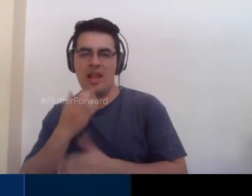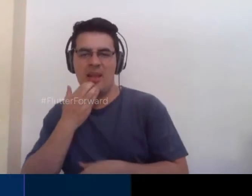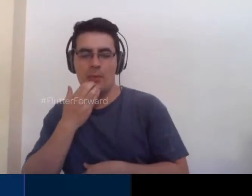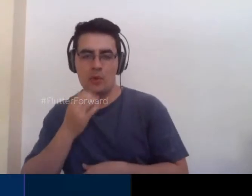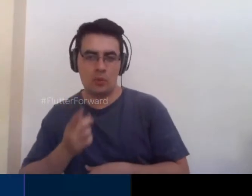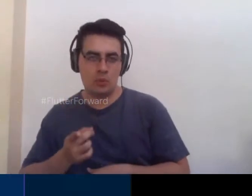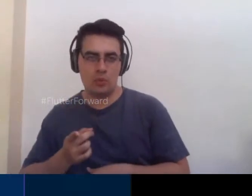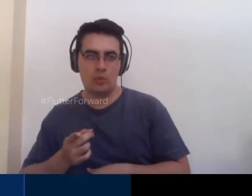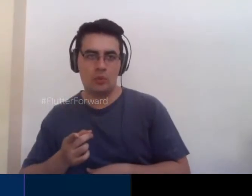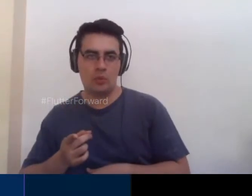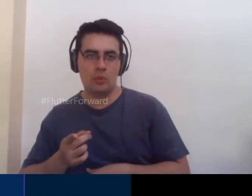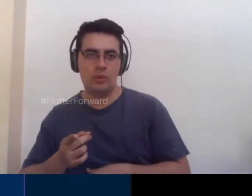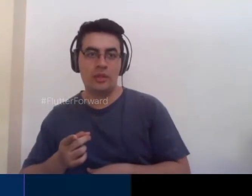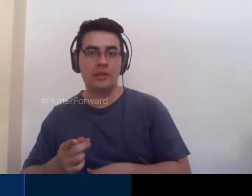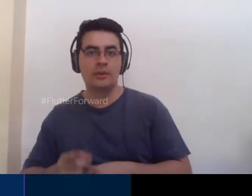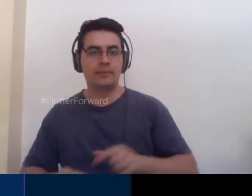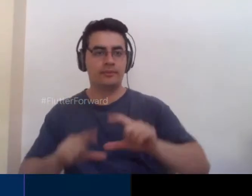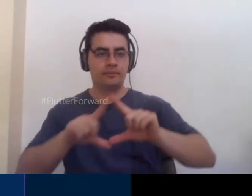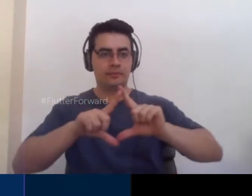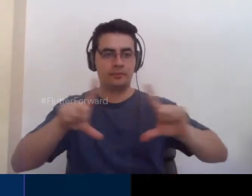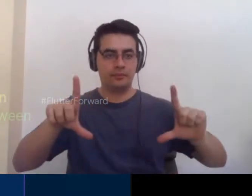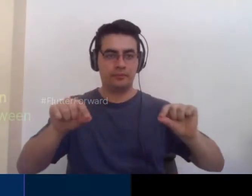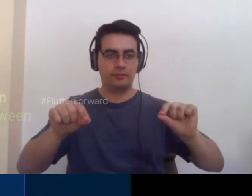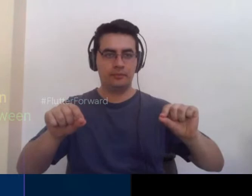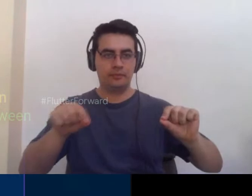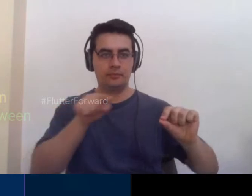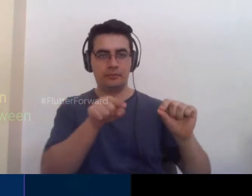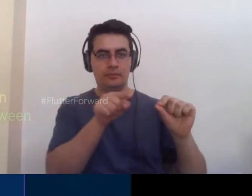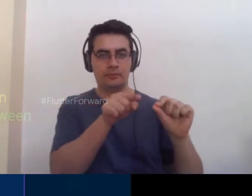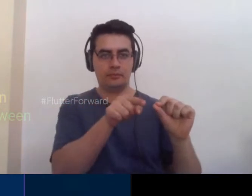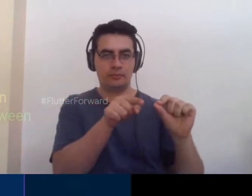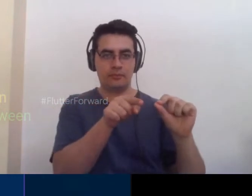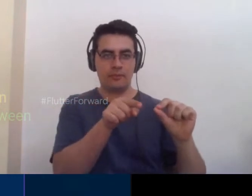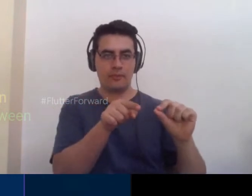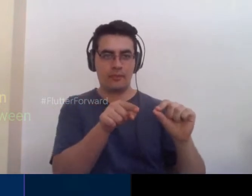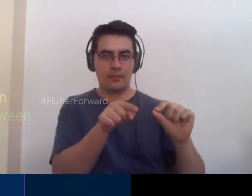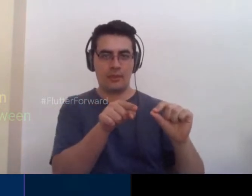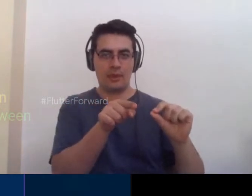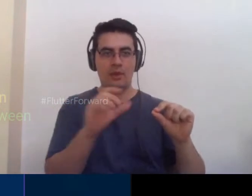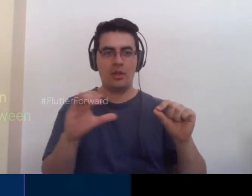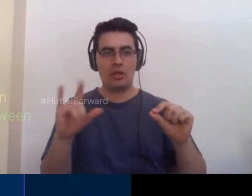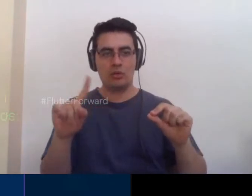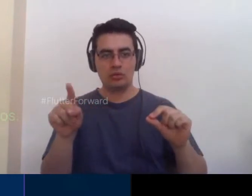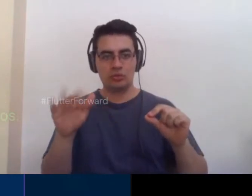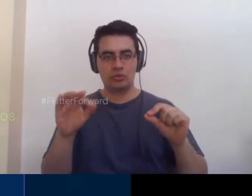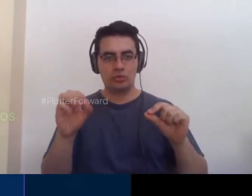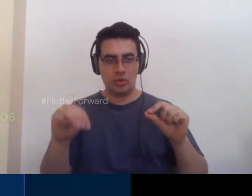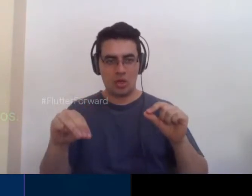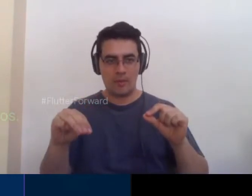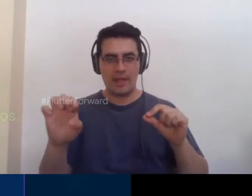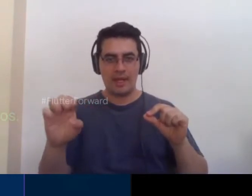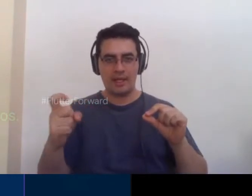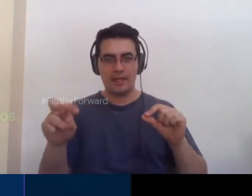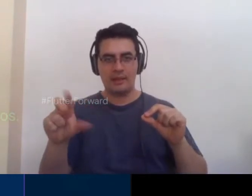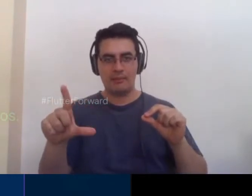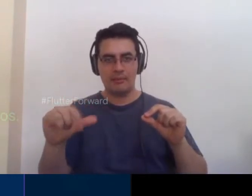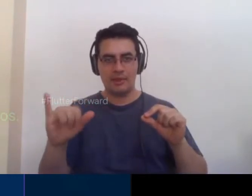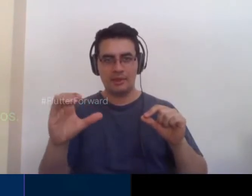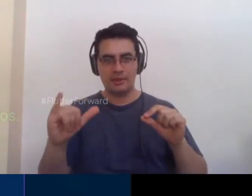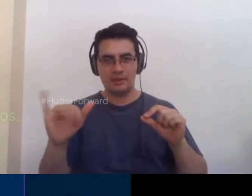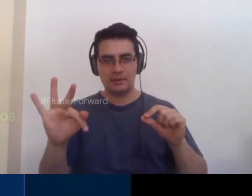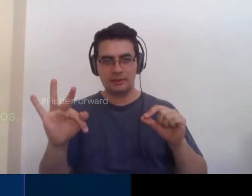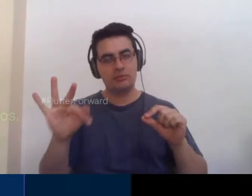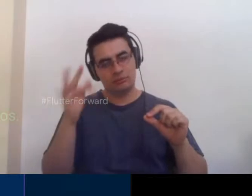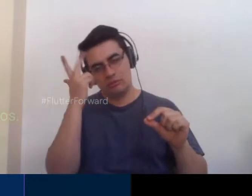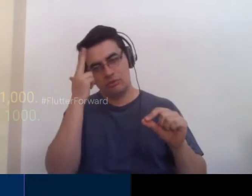This is a custom explicit animation, so we'll use an animation controller and a tween again, which we're already familiar